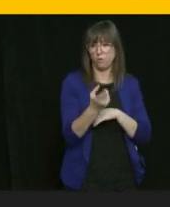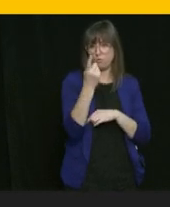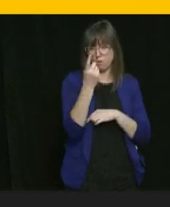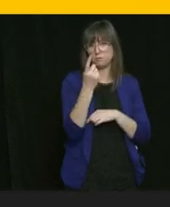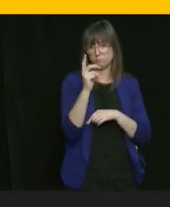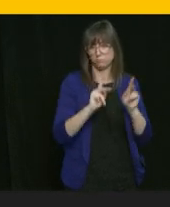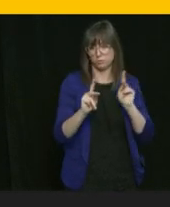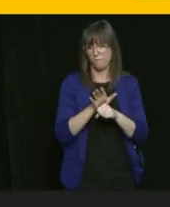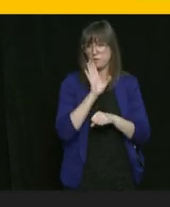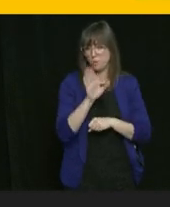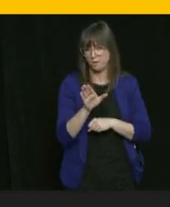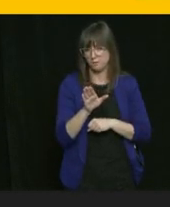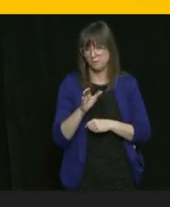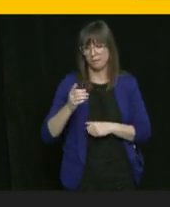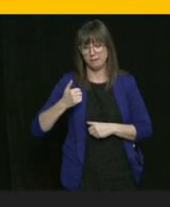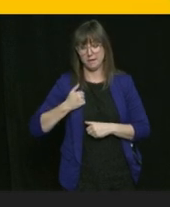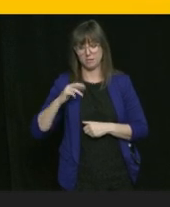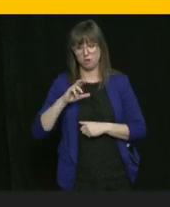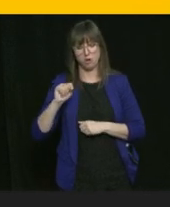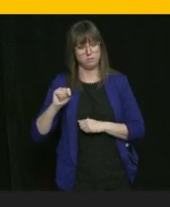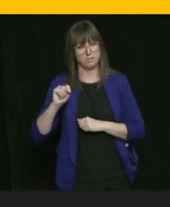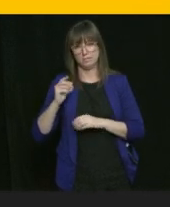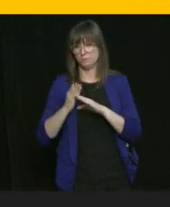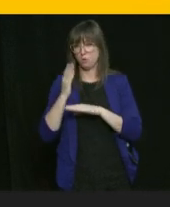100 others and so on.